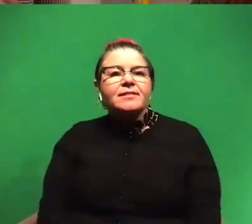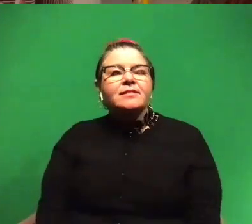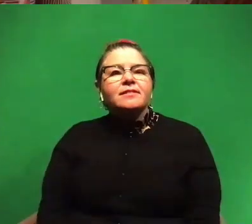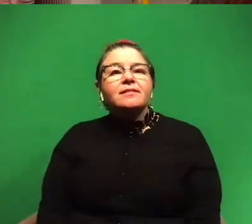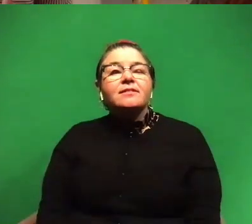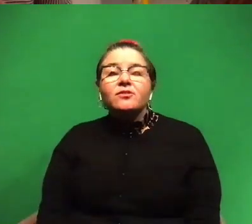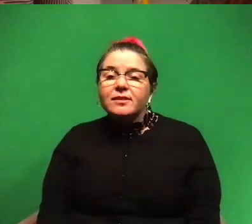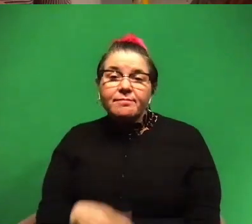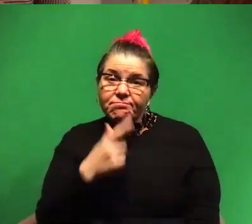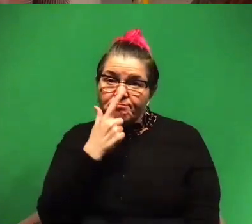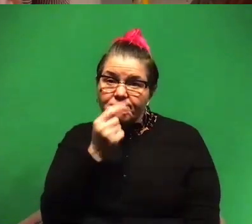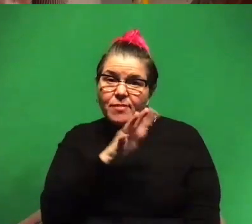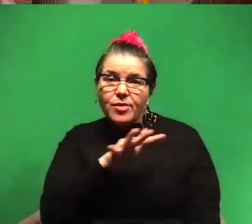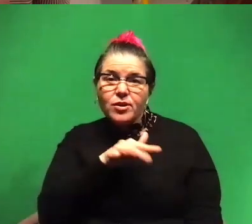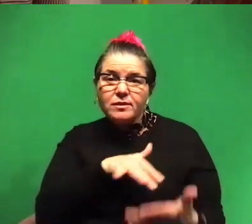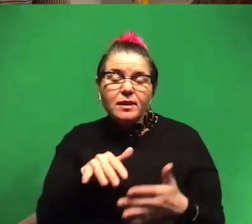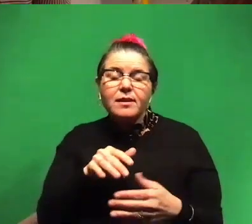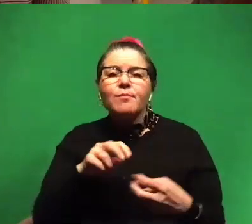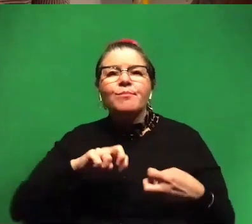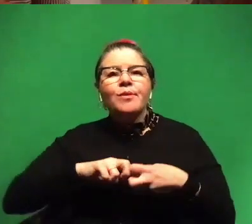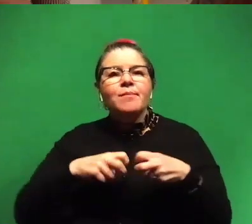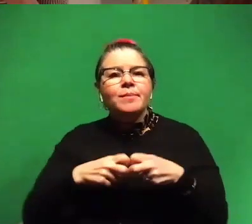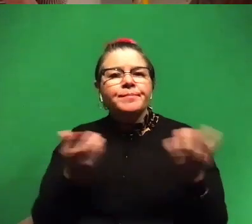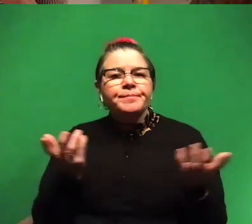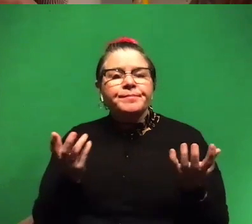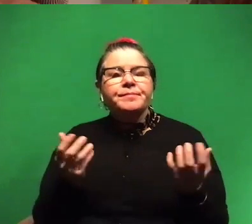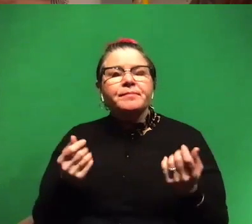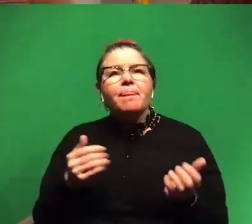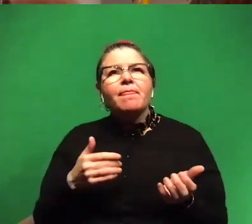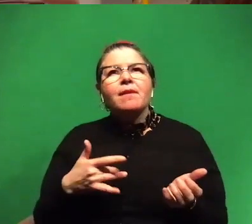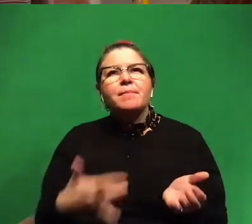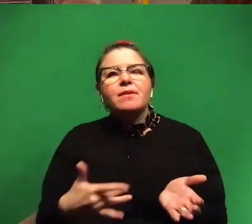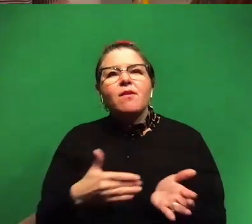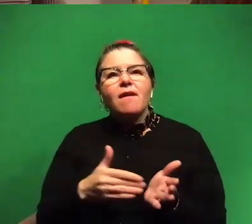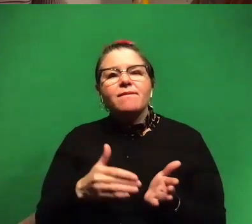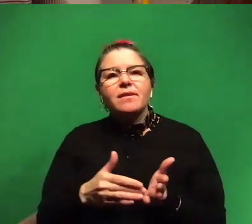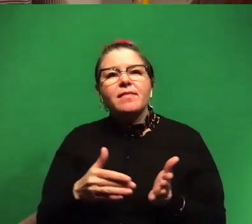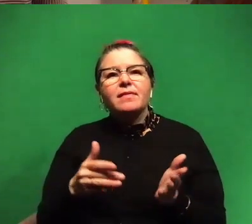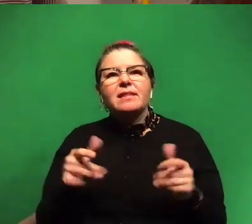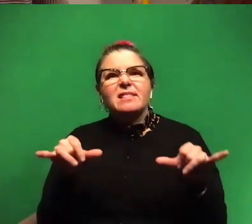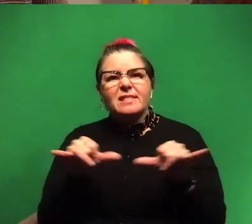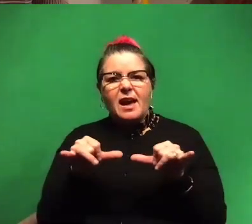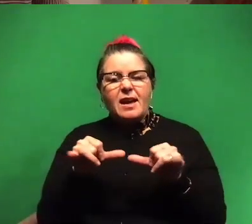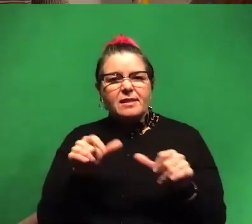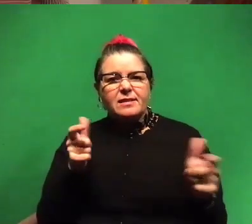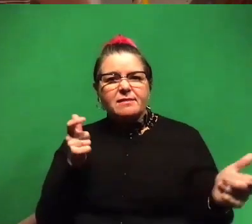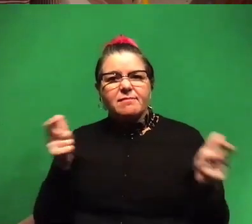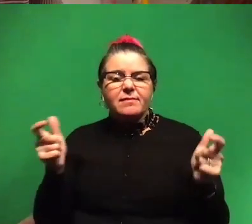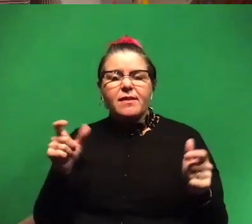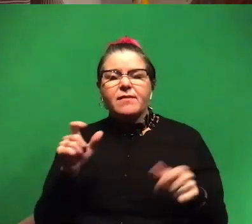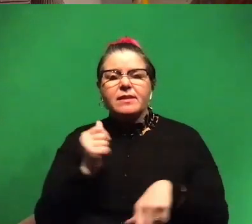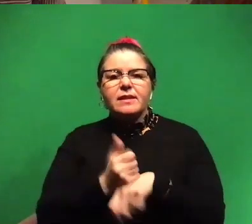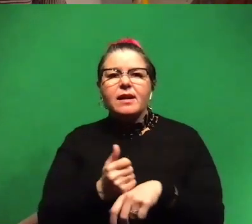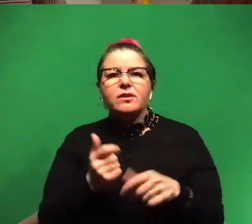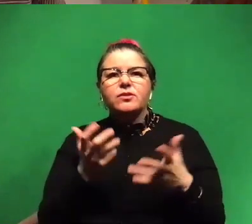really interesting. And the only problem is that a lot of times the scale of these sites, so just like there's so